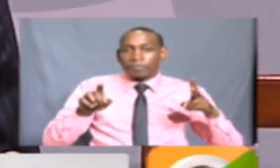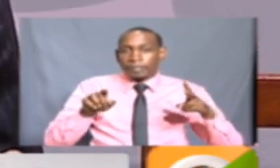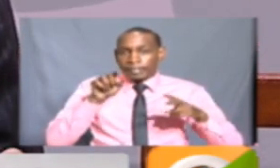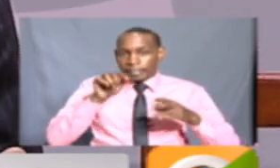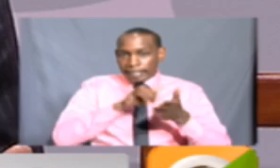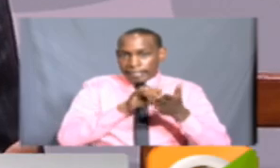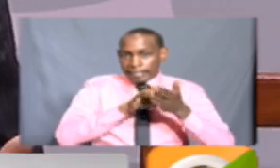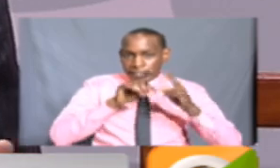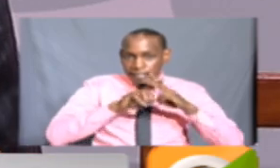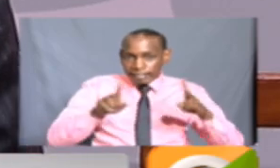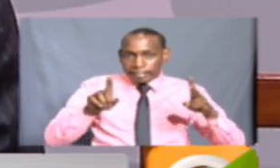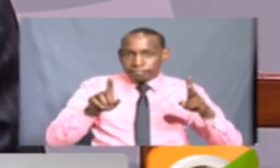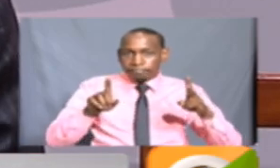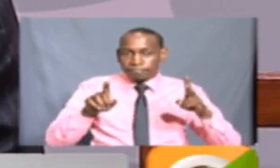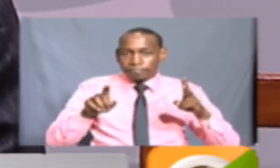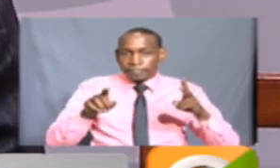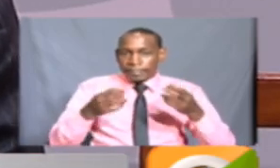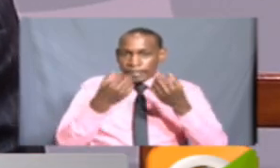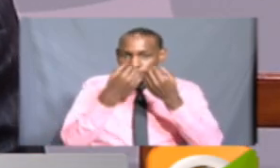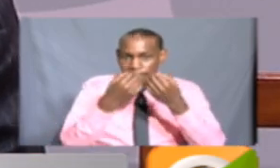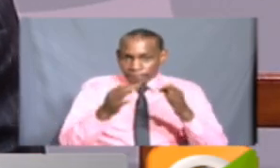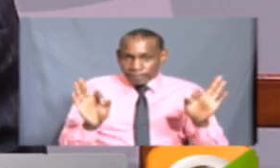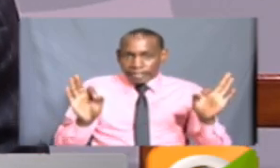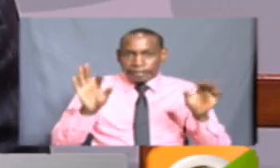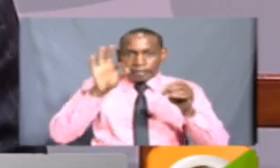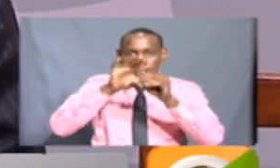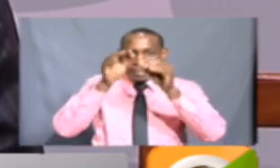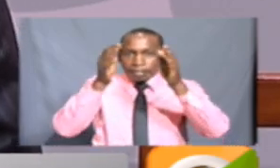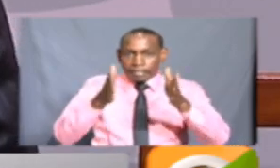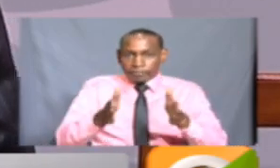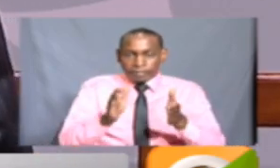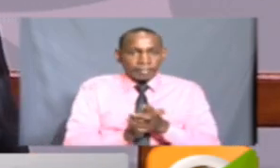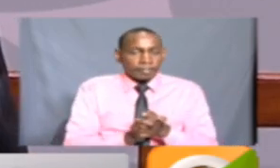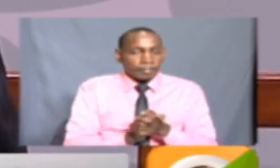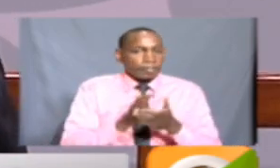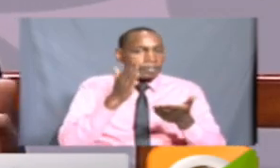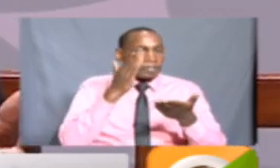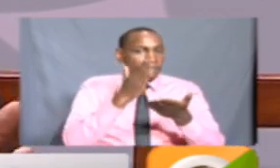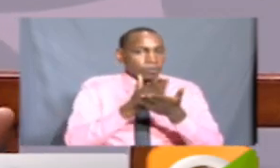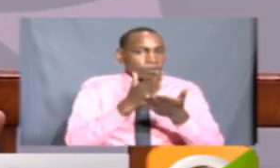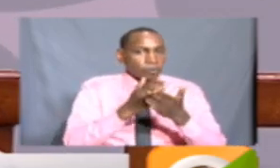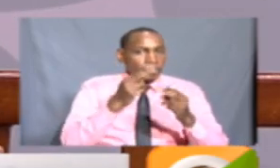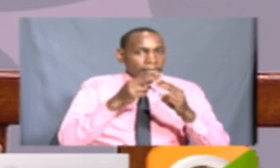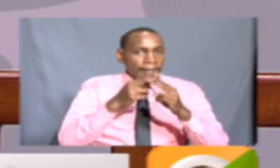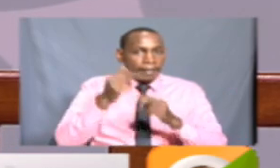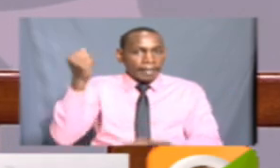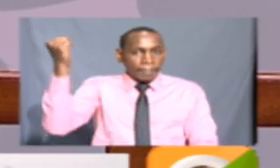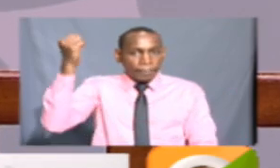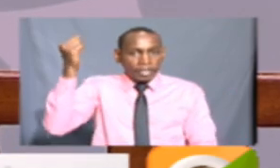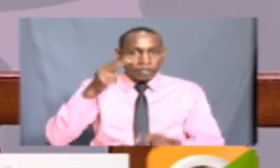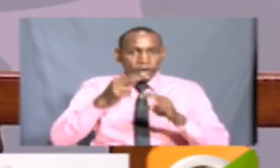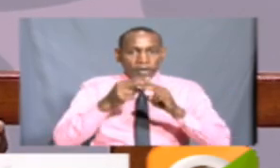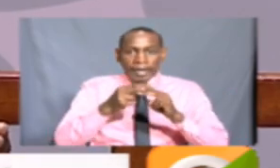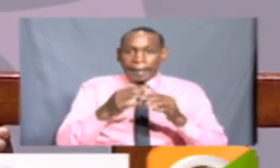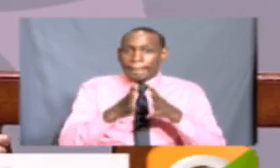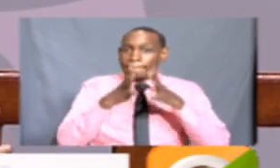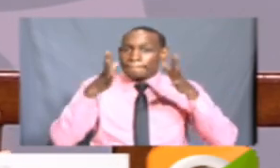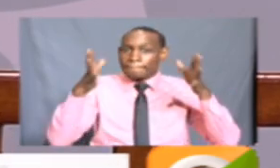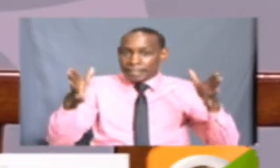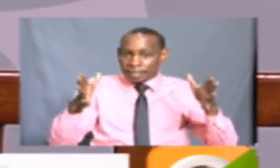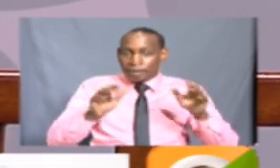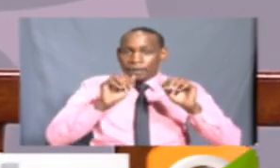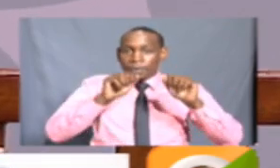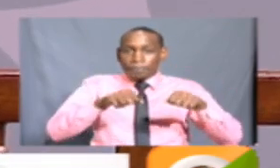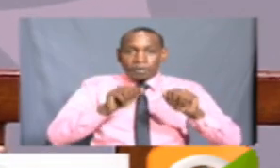melodramatic, of the liberation of the electorate. Of course, the so-called political heavyweights will now claim many things.